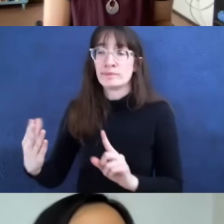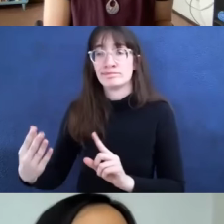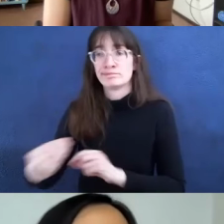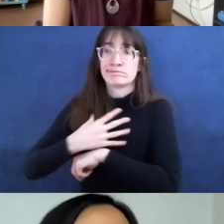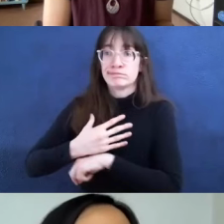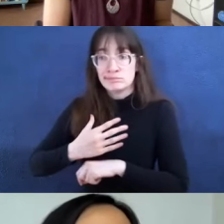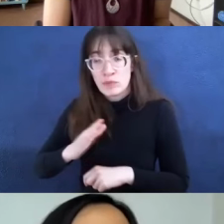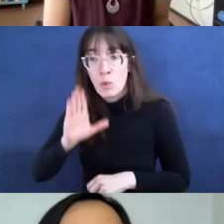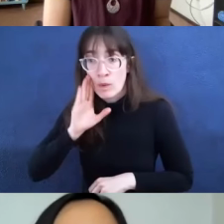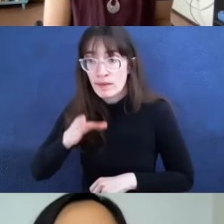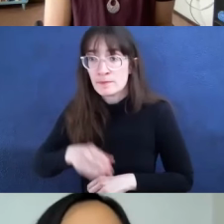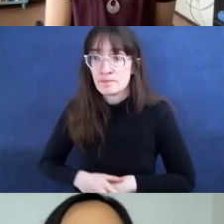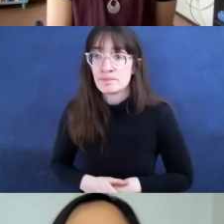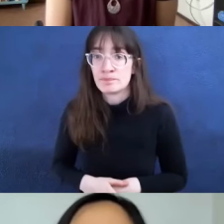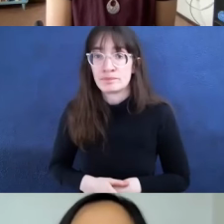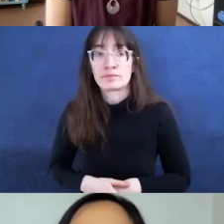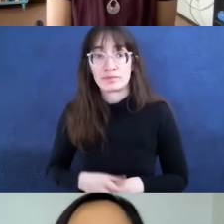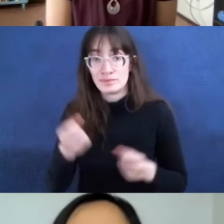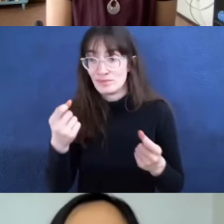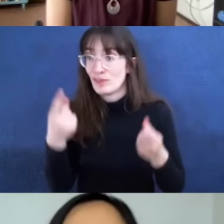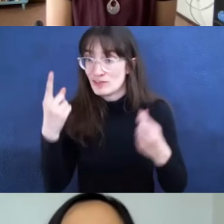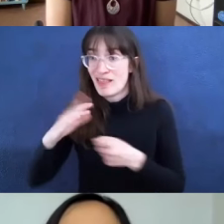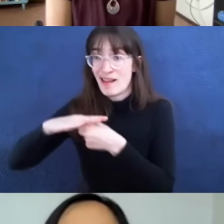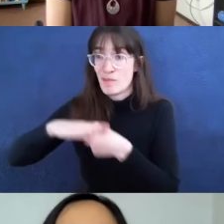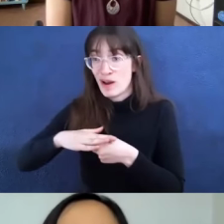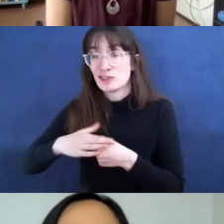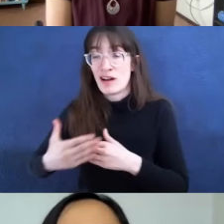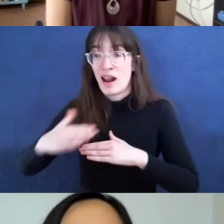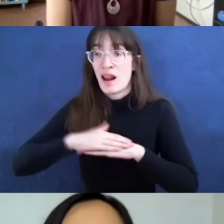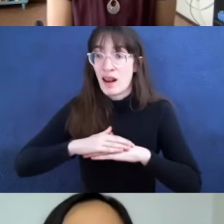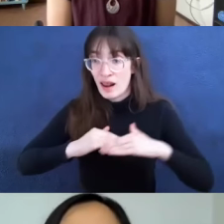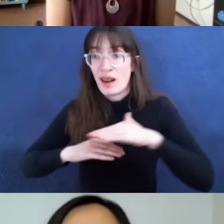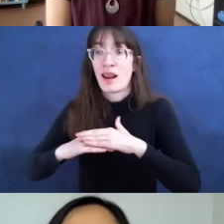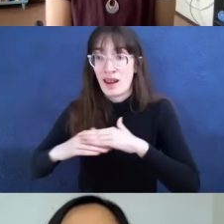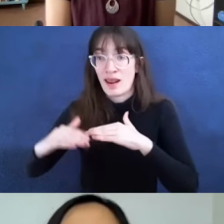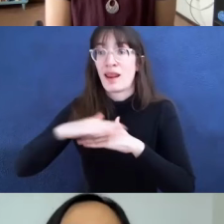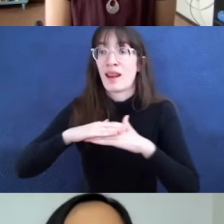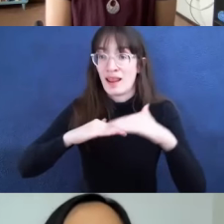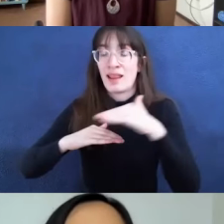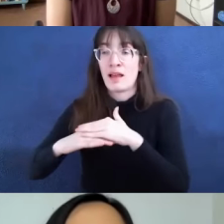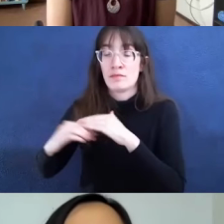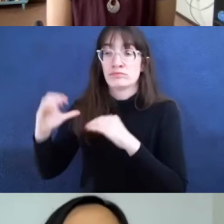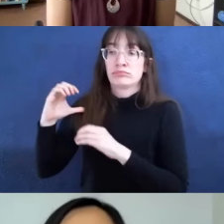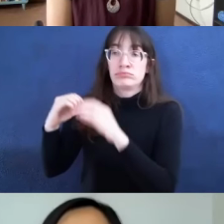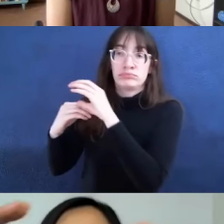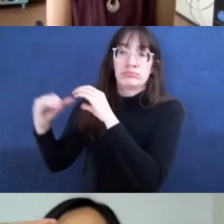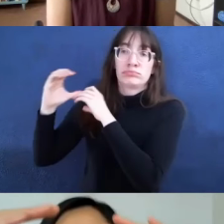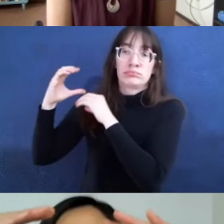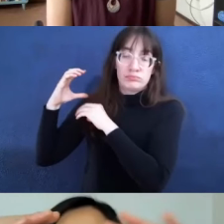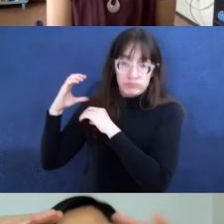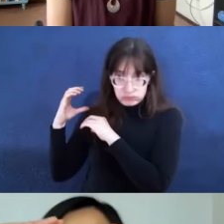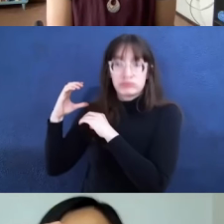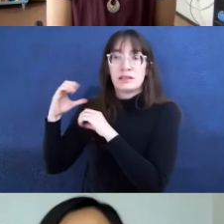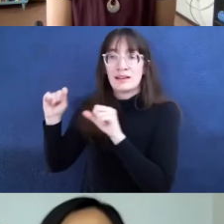So you can imagine like all these layers of oppression weighing on us. So as an individual, there's